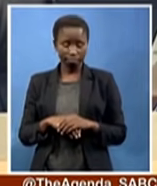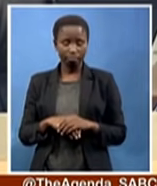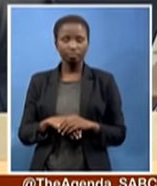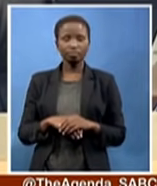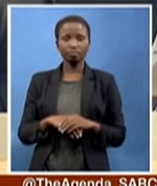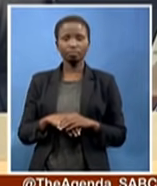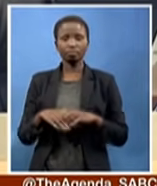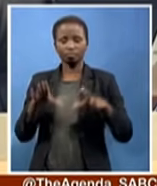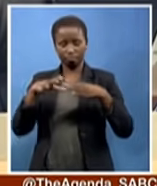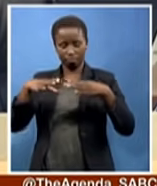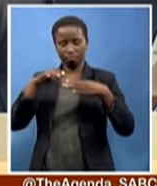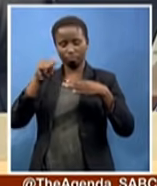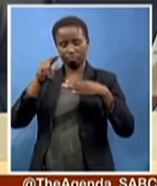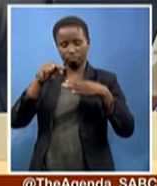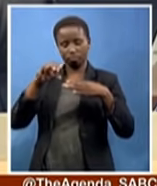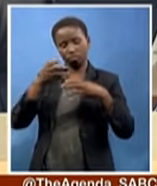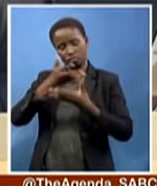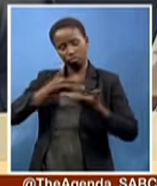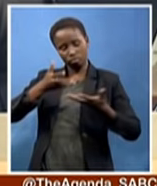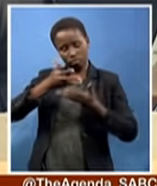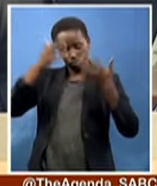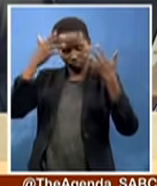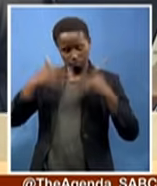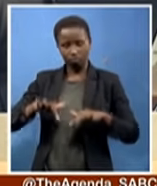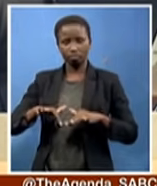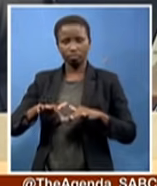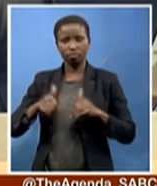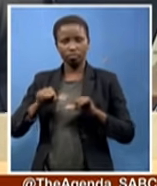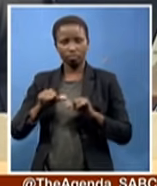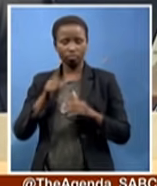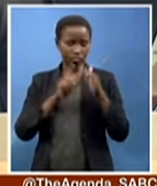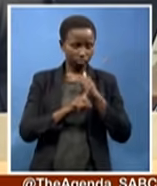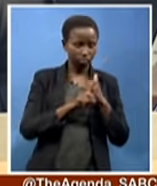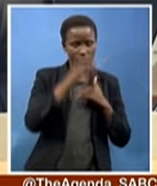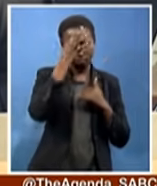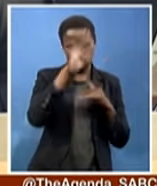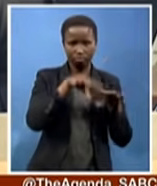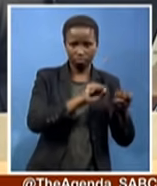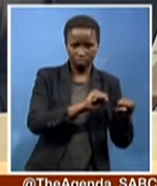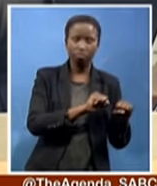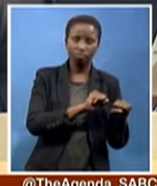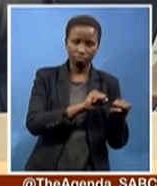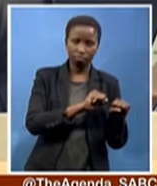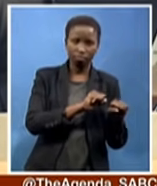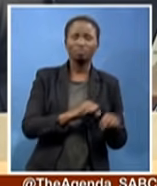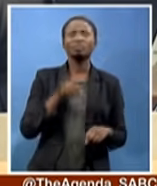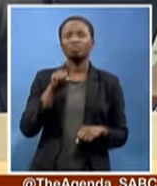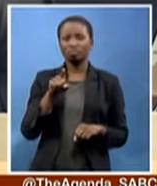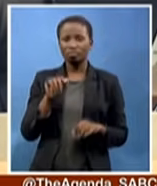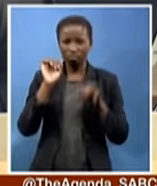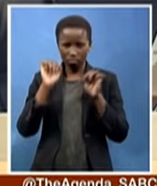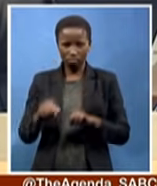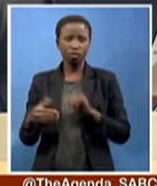confront state capture. This is evident, for example, in the events that unfolded in